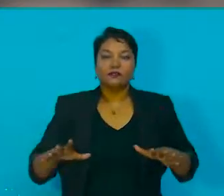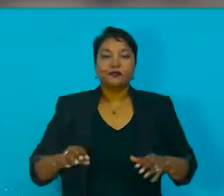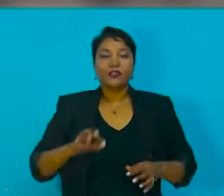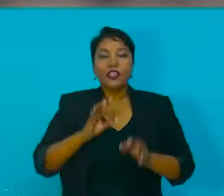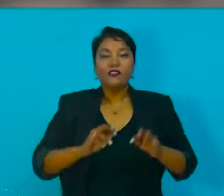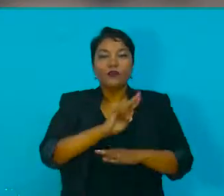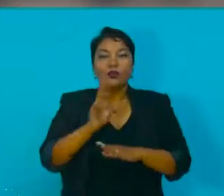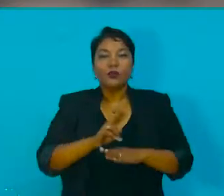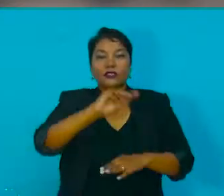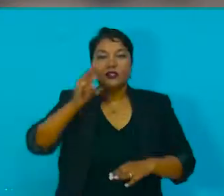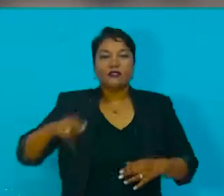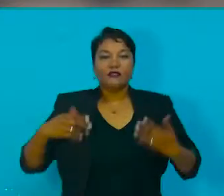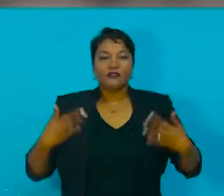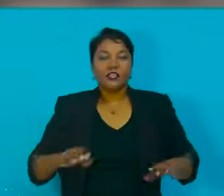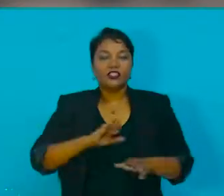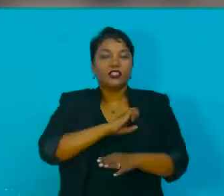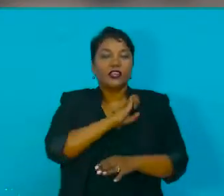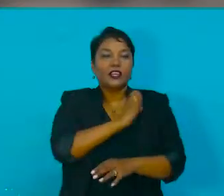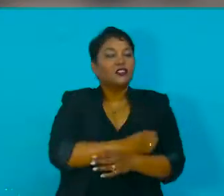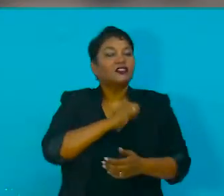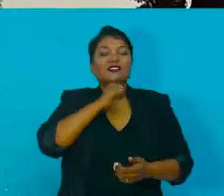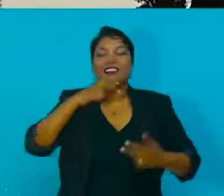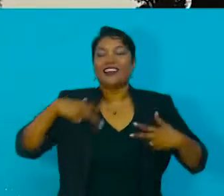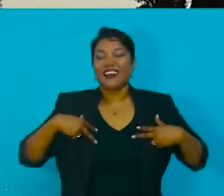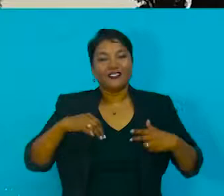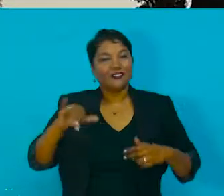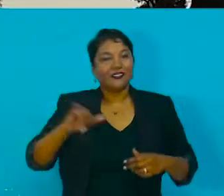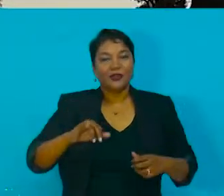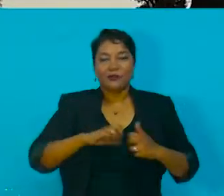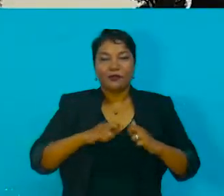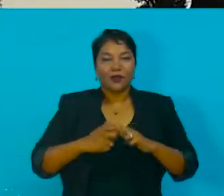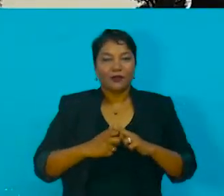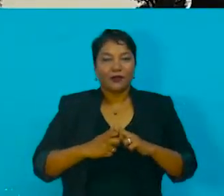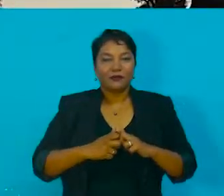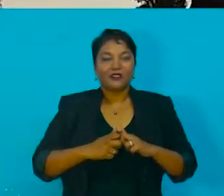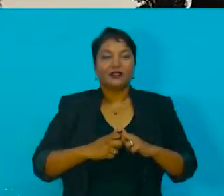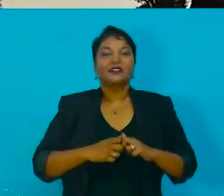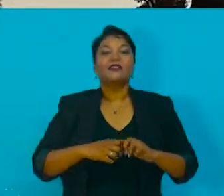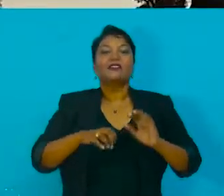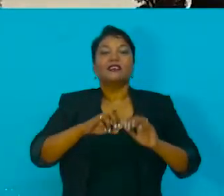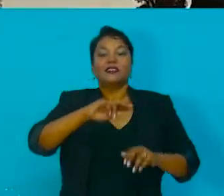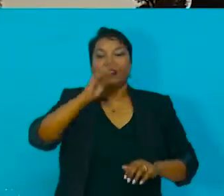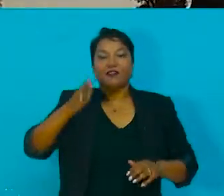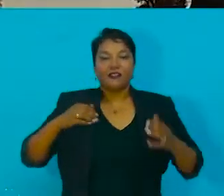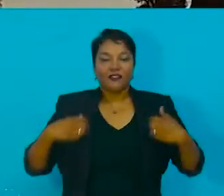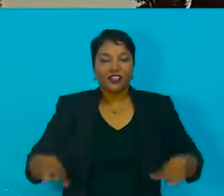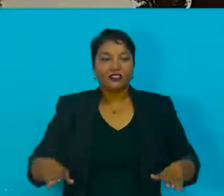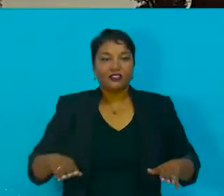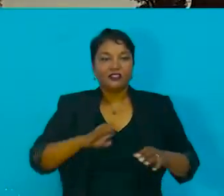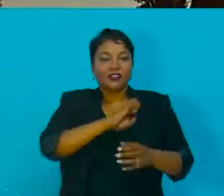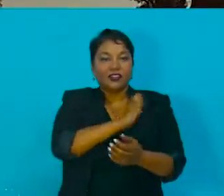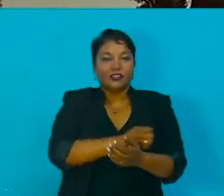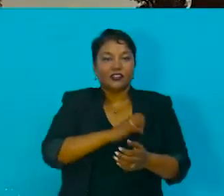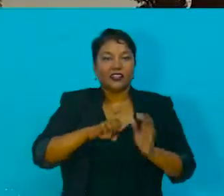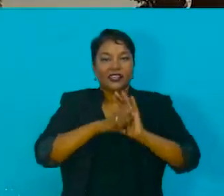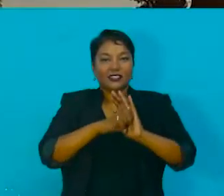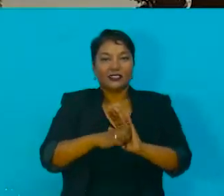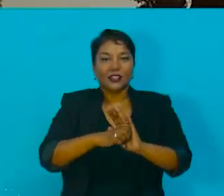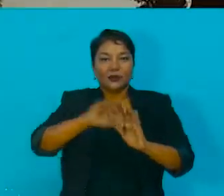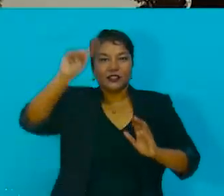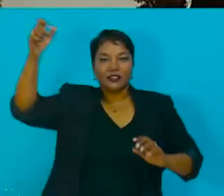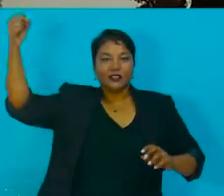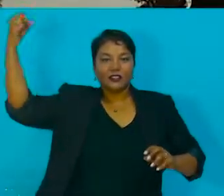these problems. Renewable energy is an alternate source of energy that does not deplete the way fossil fuel does,